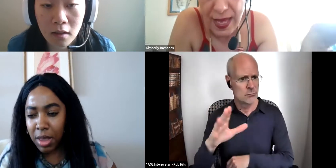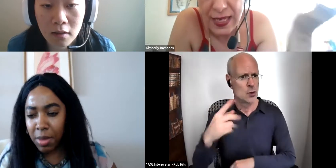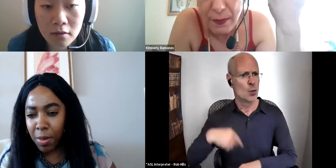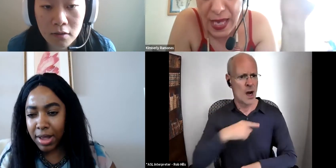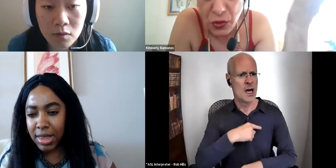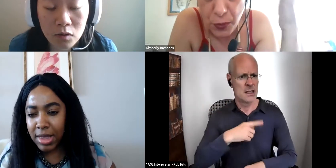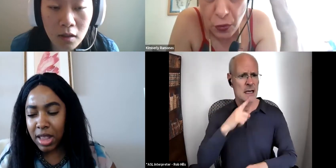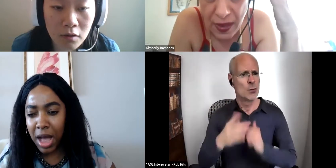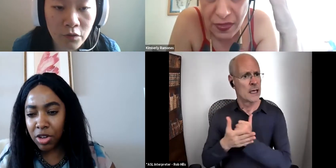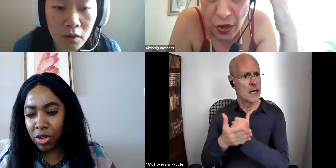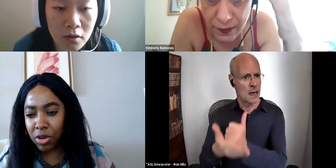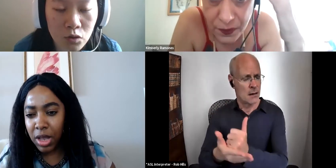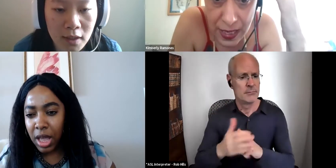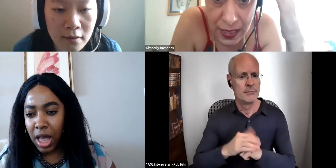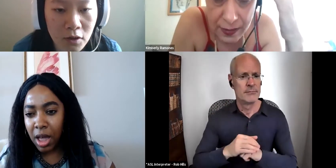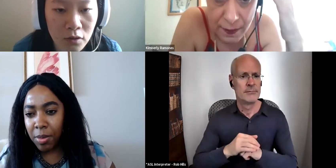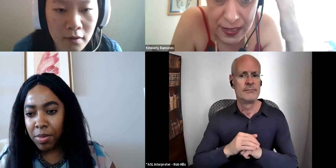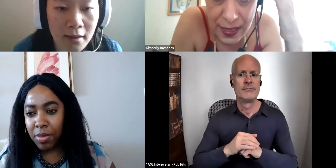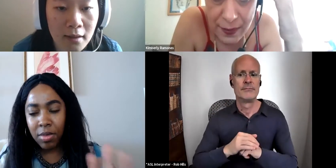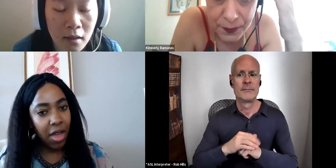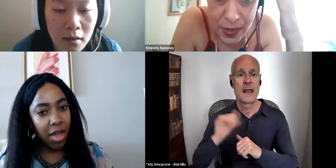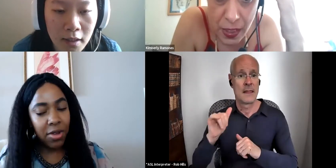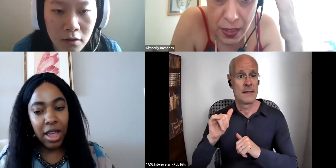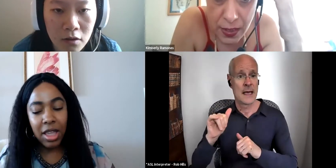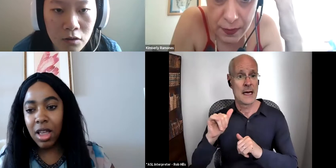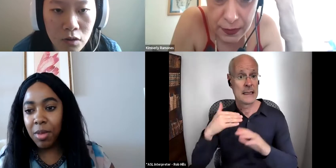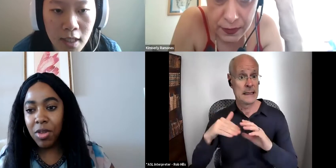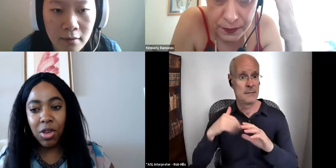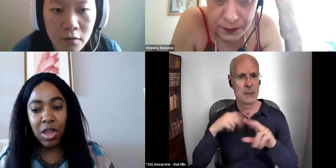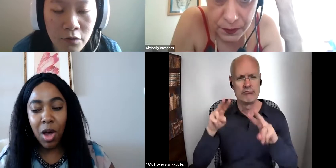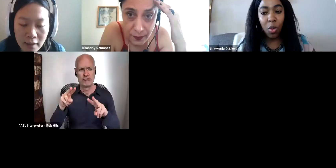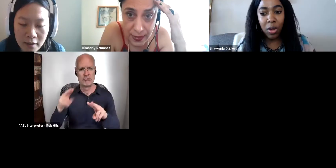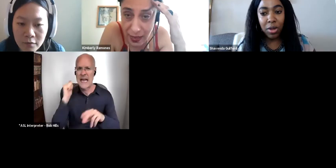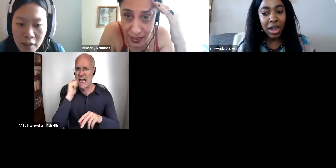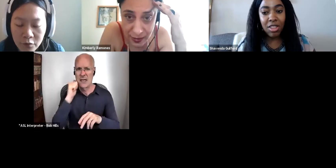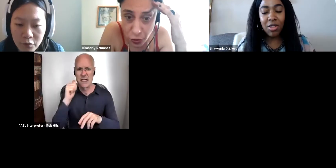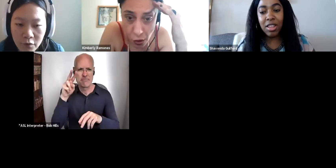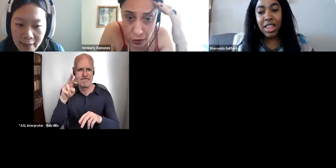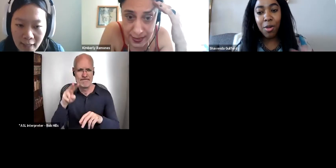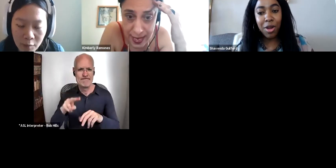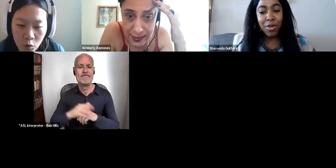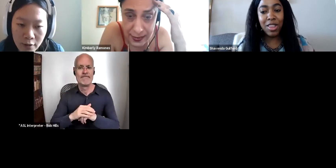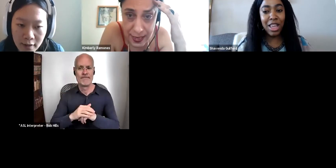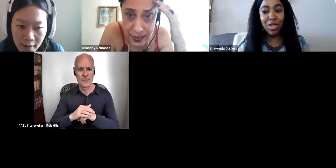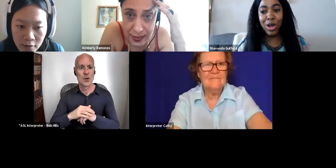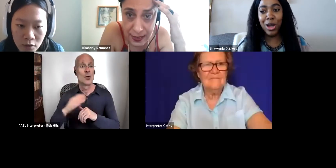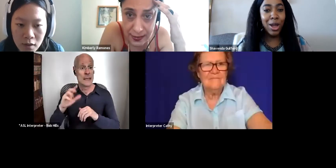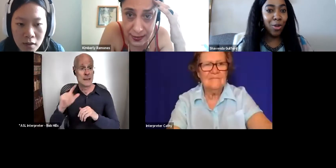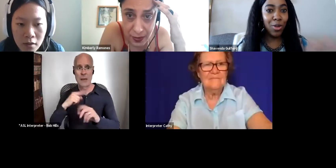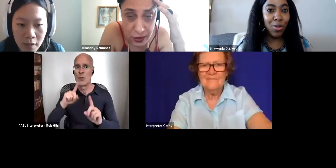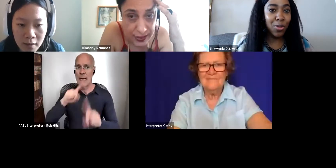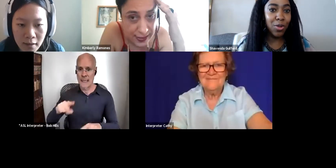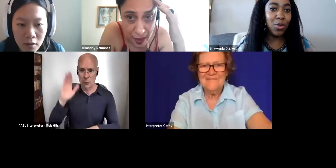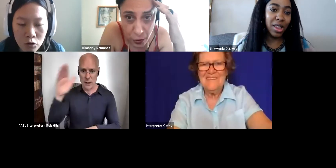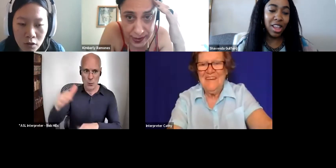you. It is a mailbox that is monitored every day, so your email will get answered. It's not one of those things